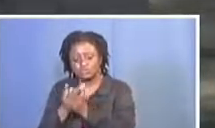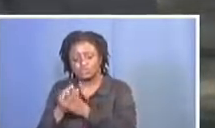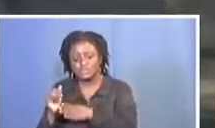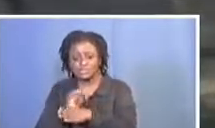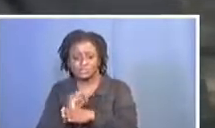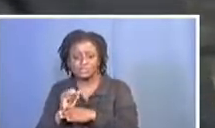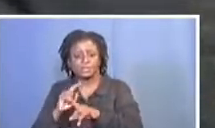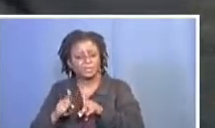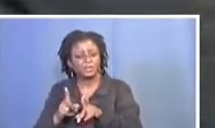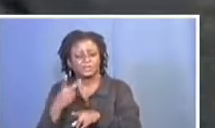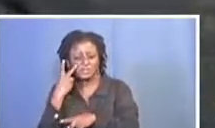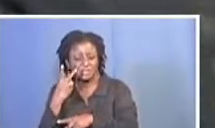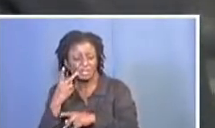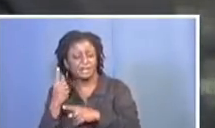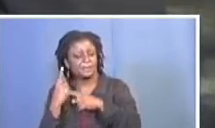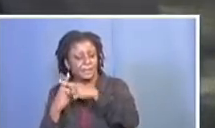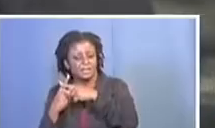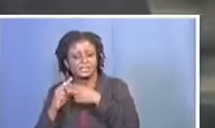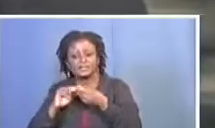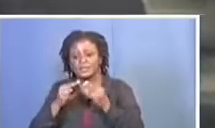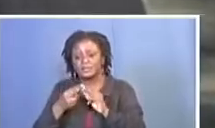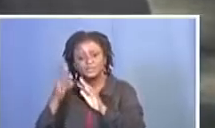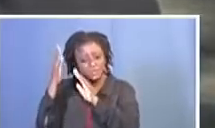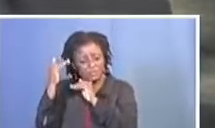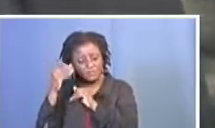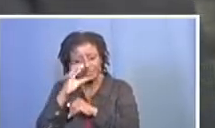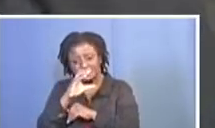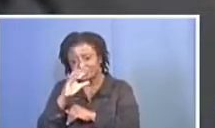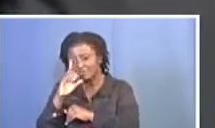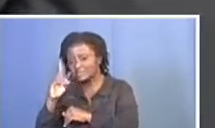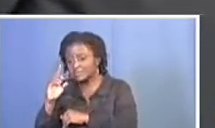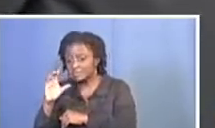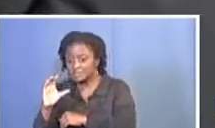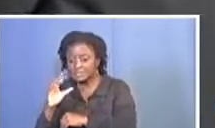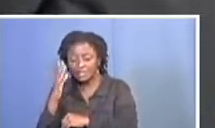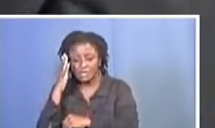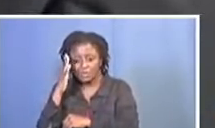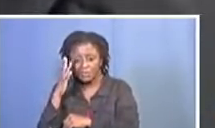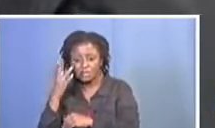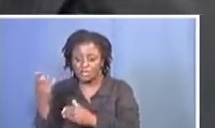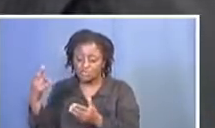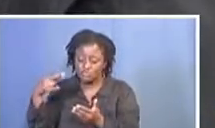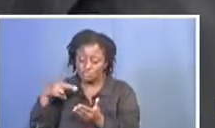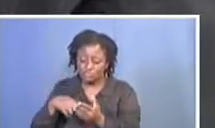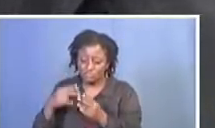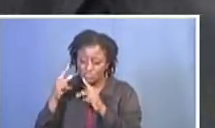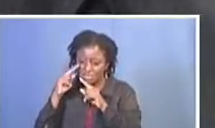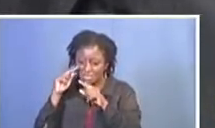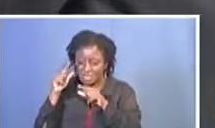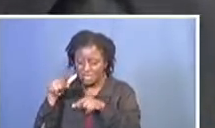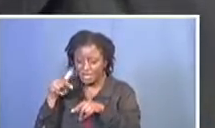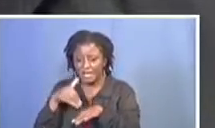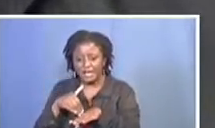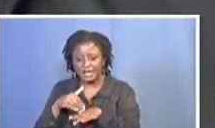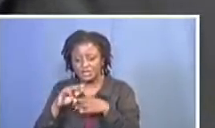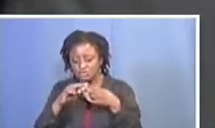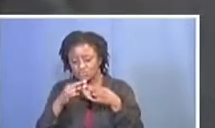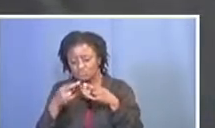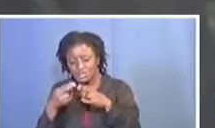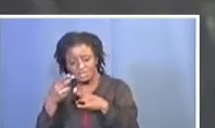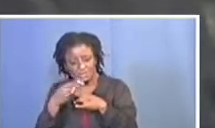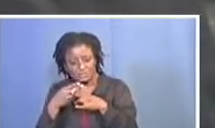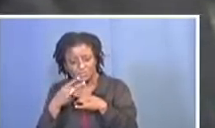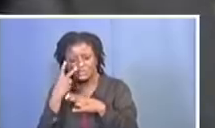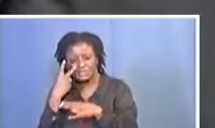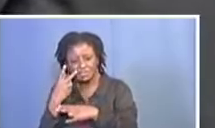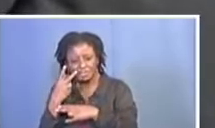seeing positive numbers. We're hopeful that the CDC will relook at the ratings very shortly. We're